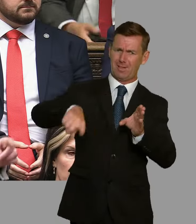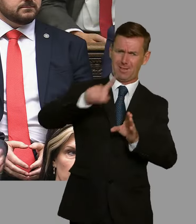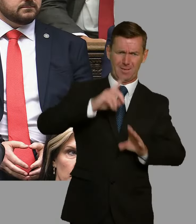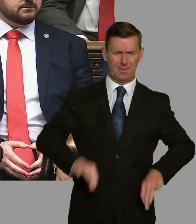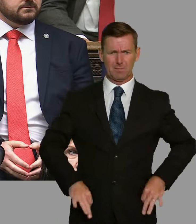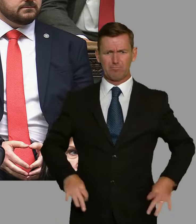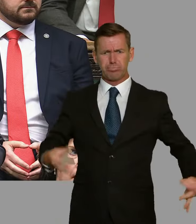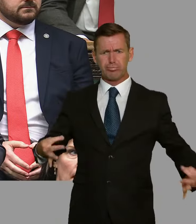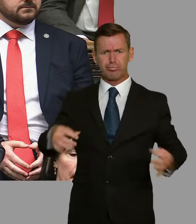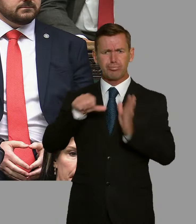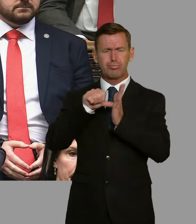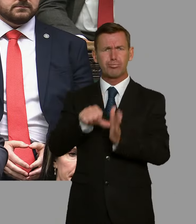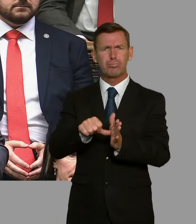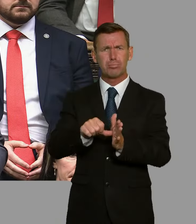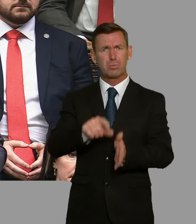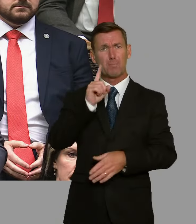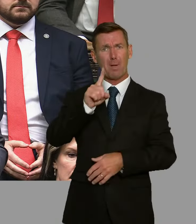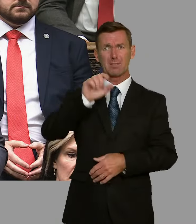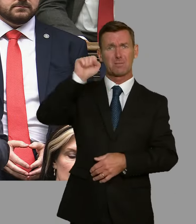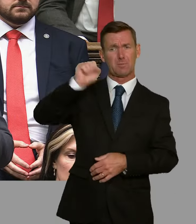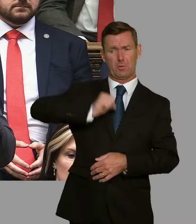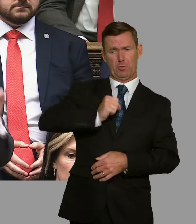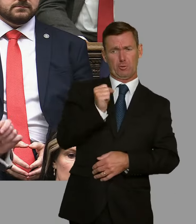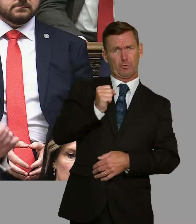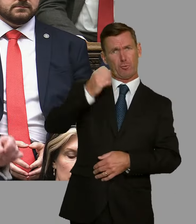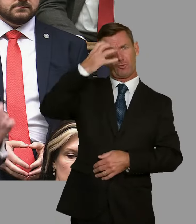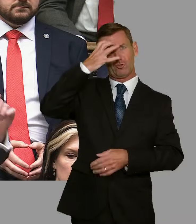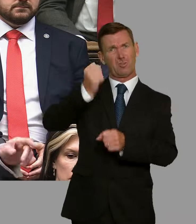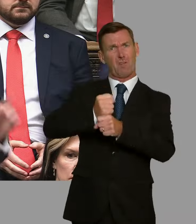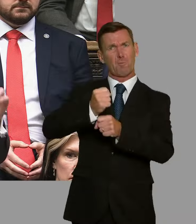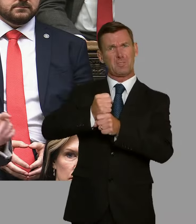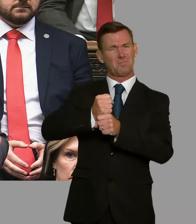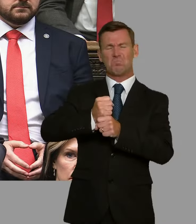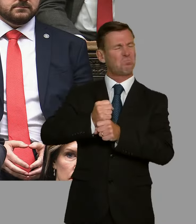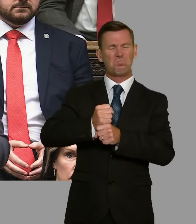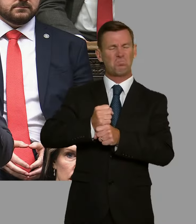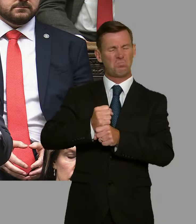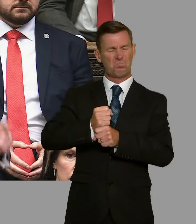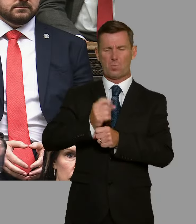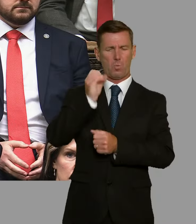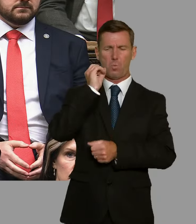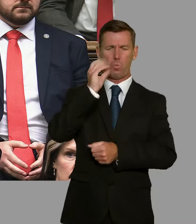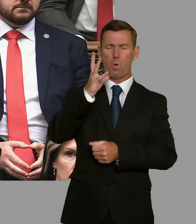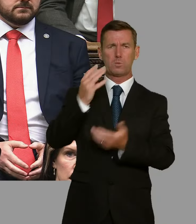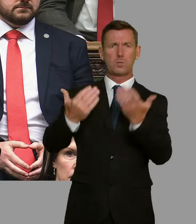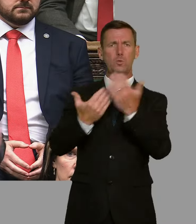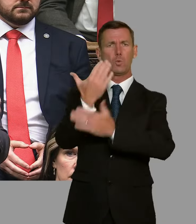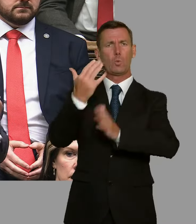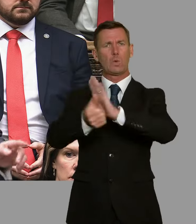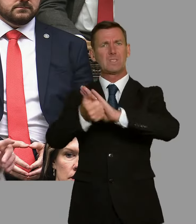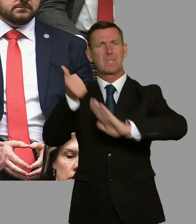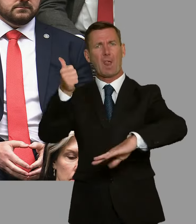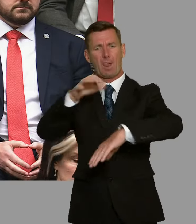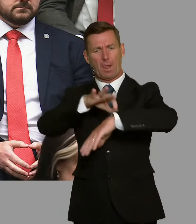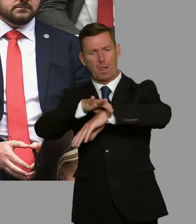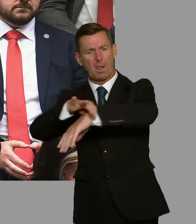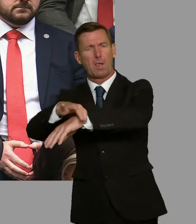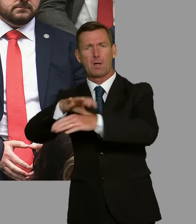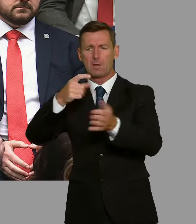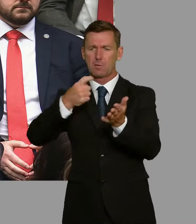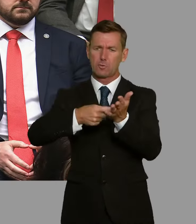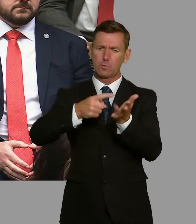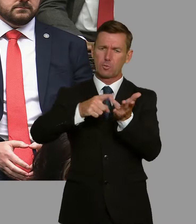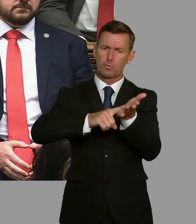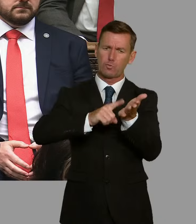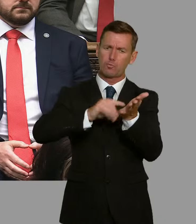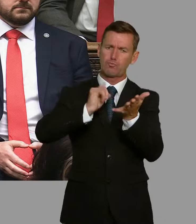by refusing to support new skills investment from Rolls-Royce, while the college sector in Scotland also warns of a funding crisis. Can I ask the Prime Minister what